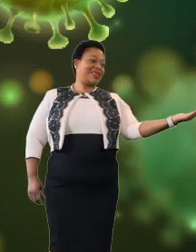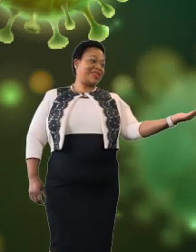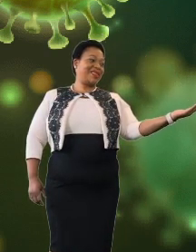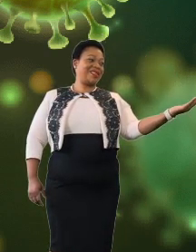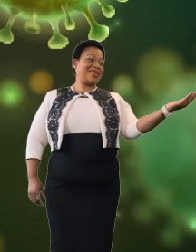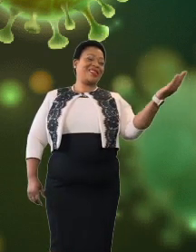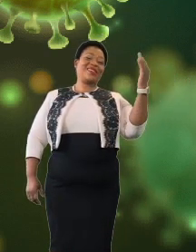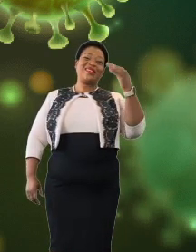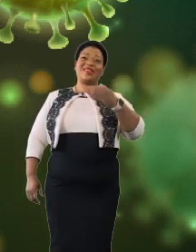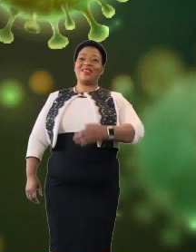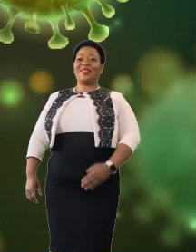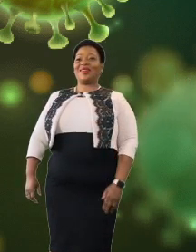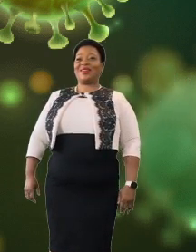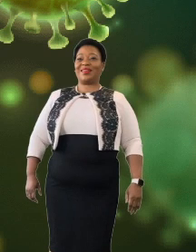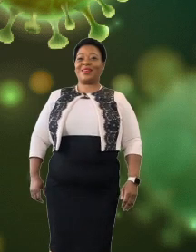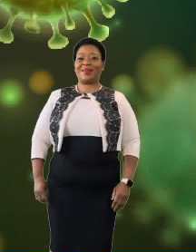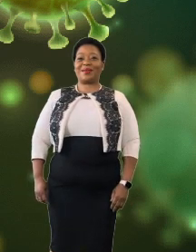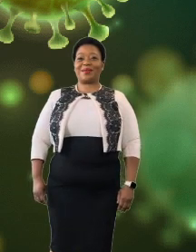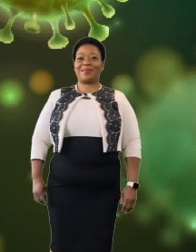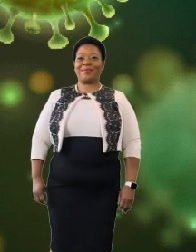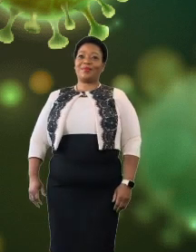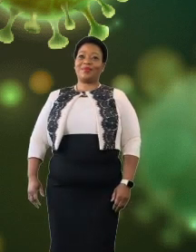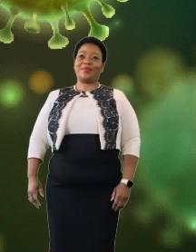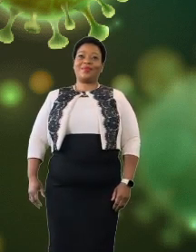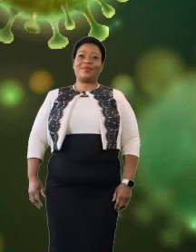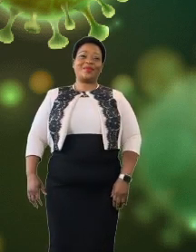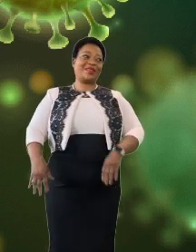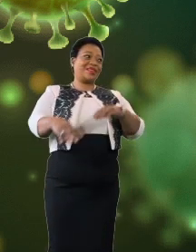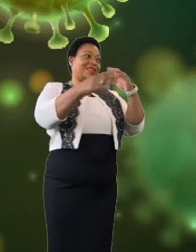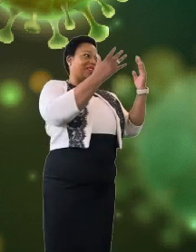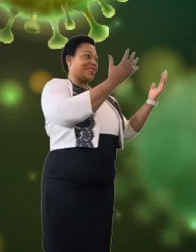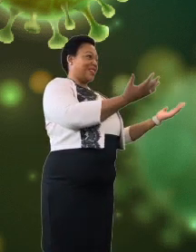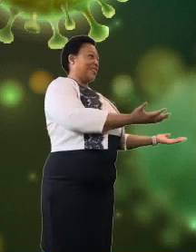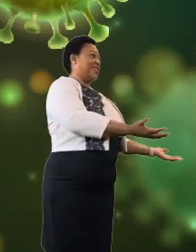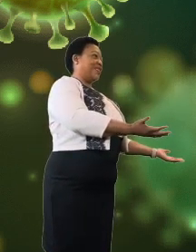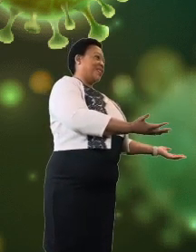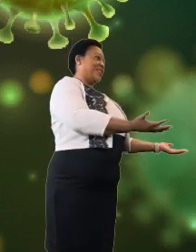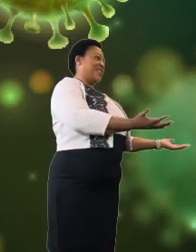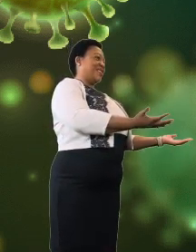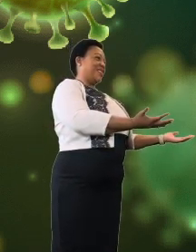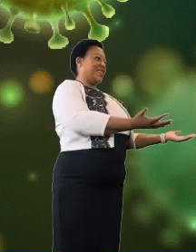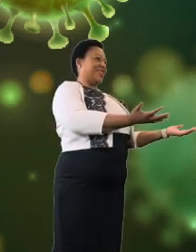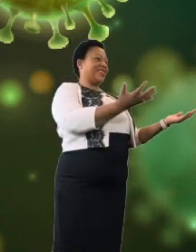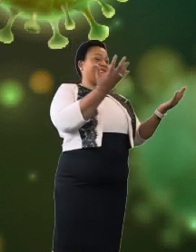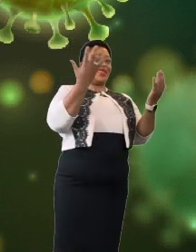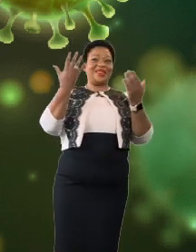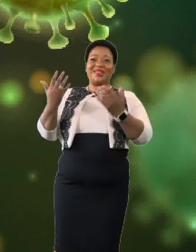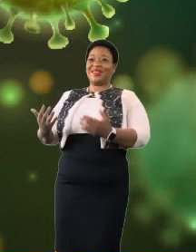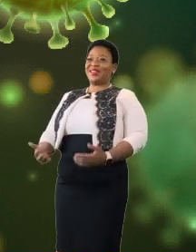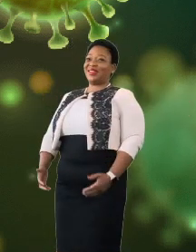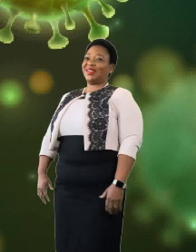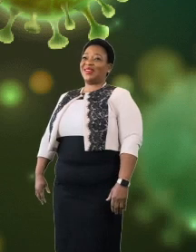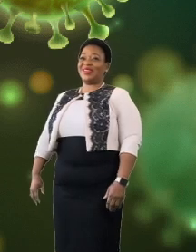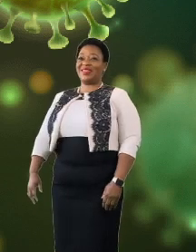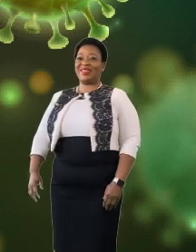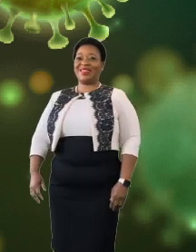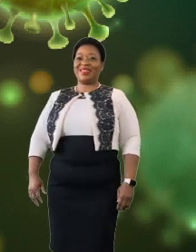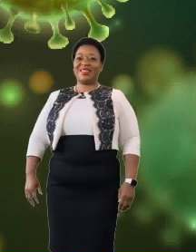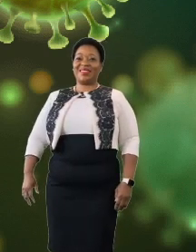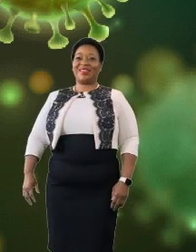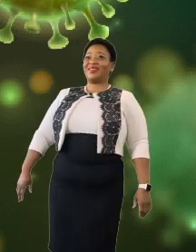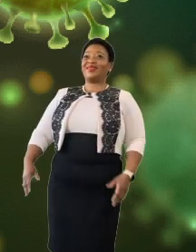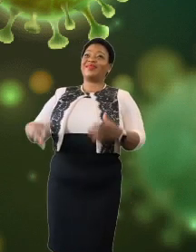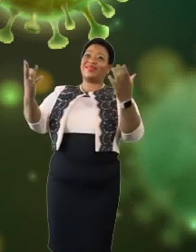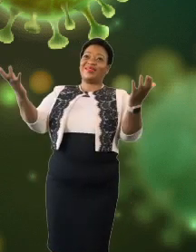this work stream must be focused on those critical areas, but also sometimes it's just purely